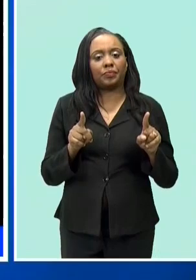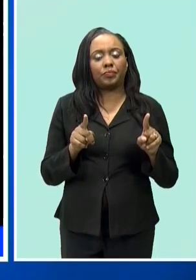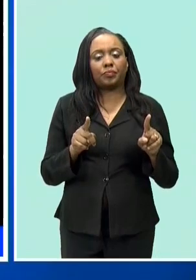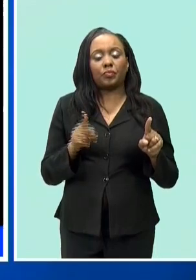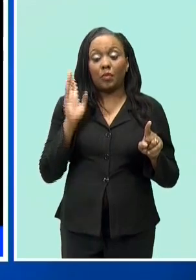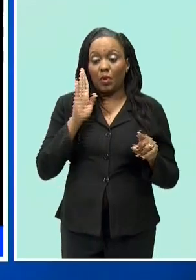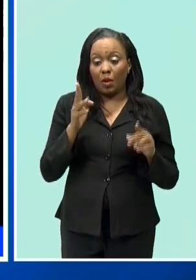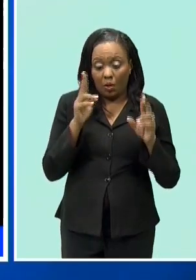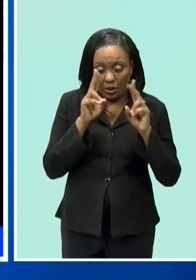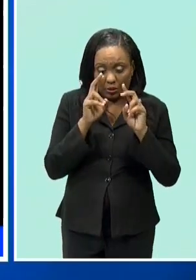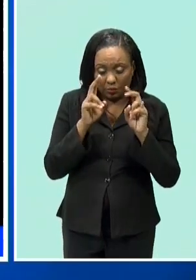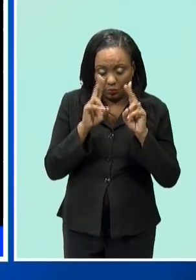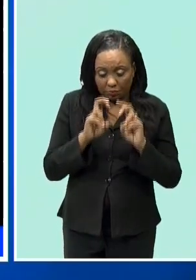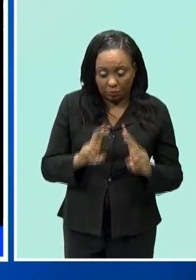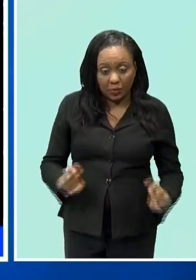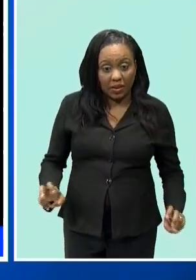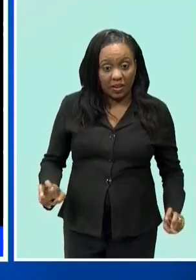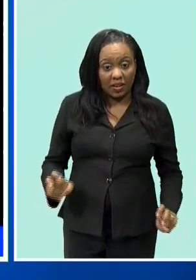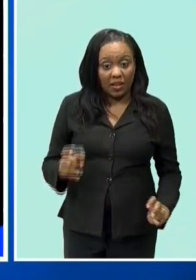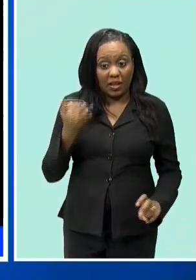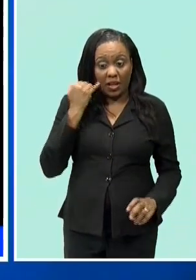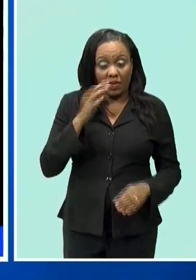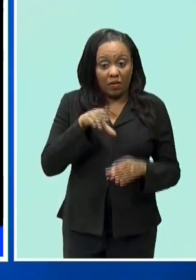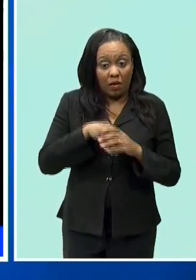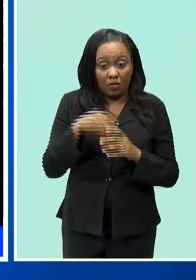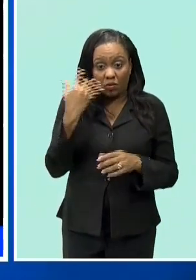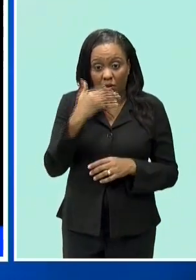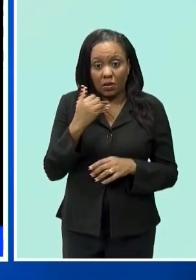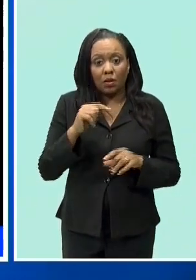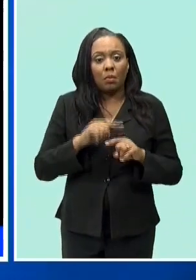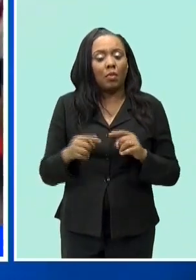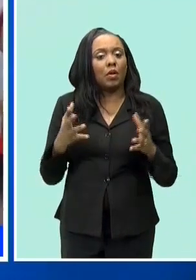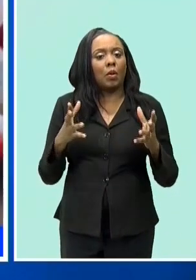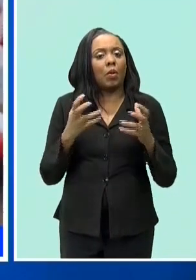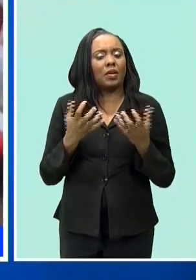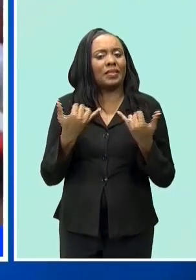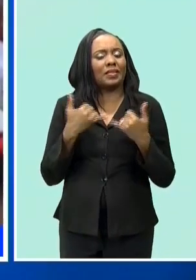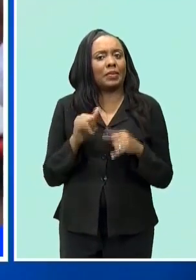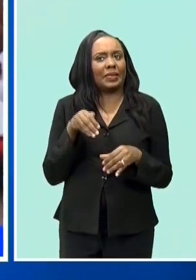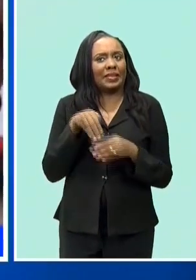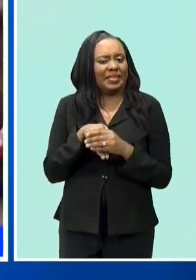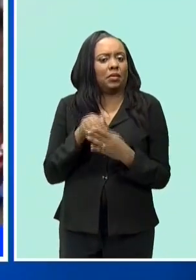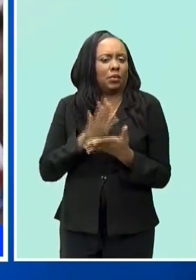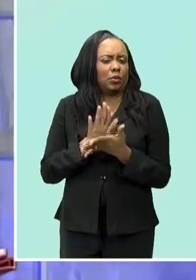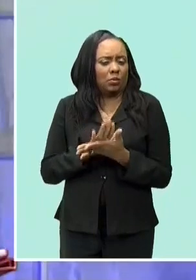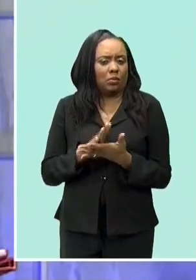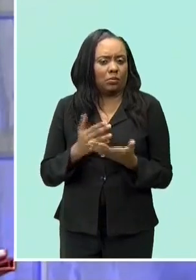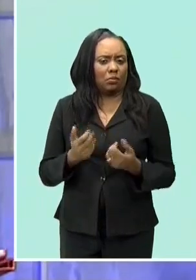doing investigations, etc., but we want them to stay around school a bit.